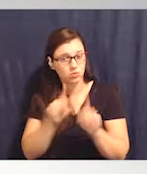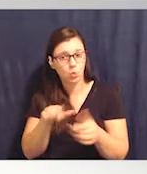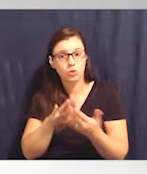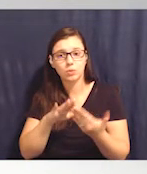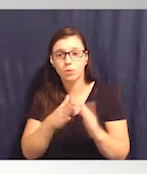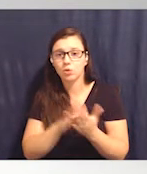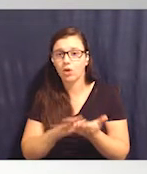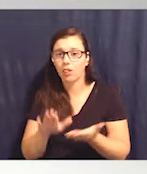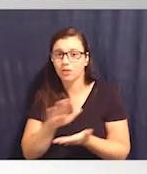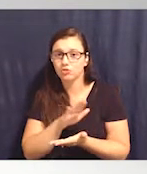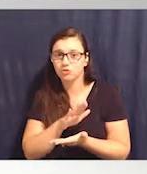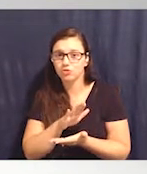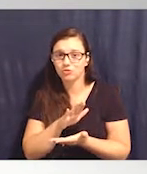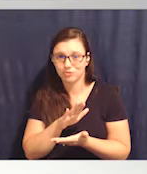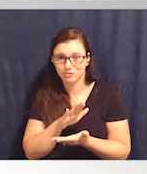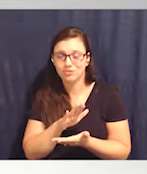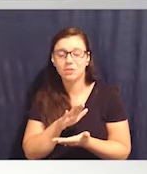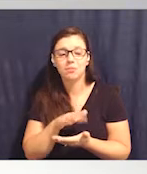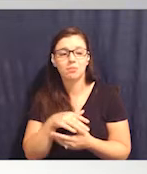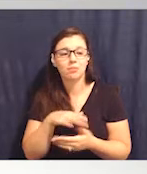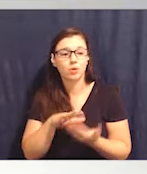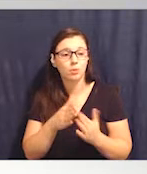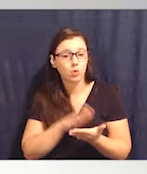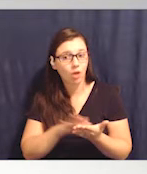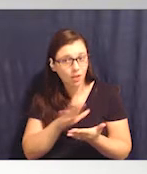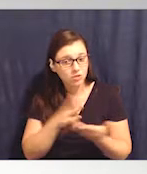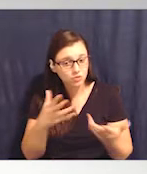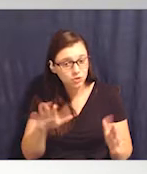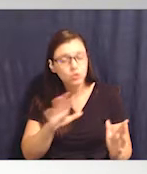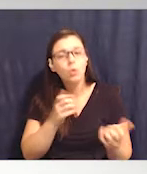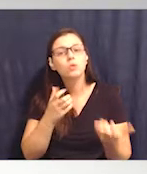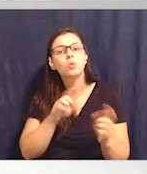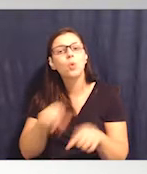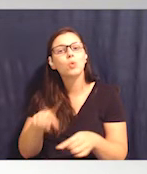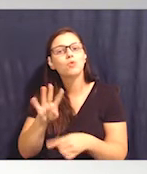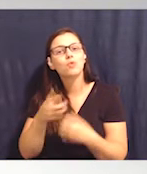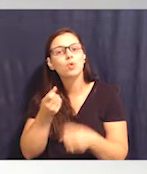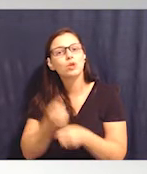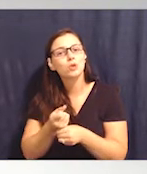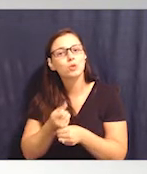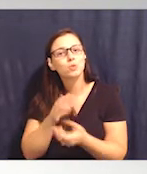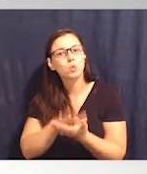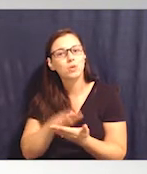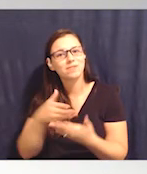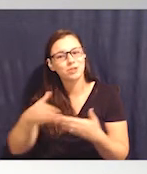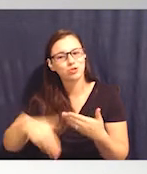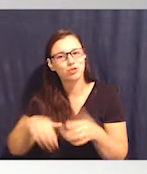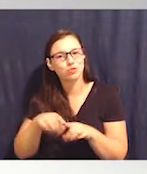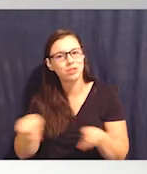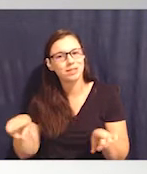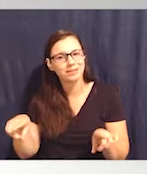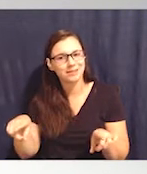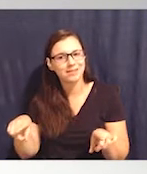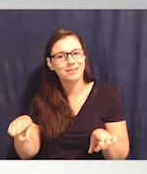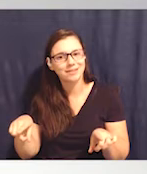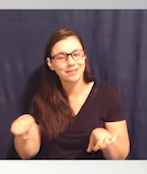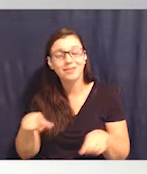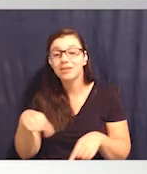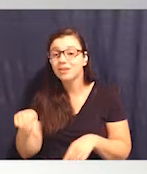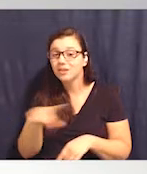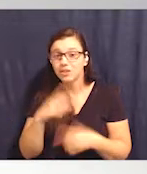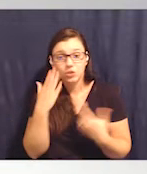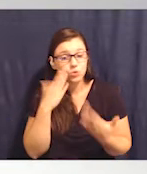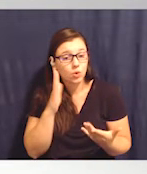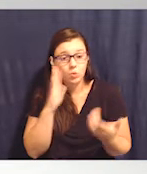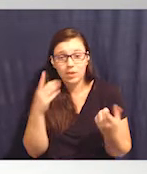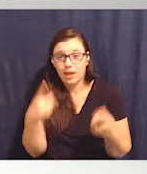through community college, he's asking to go to a four-year school to finish his degree, okay? You don't know what's going to happen from here to here,